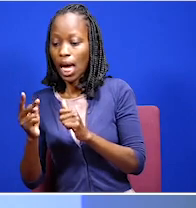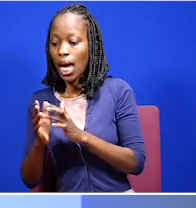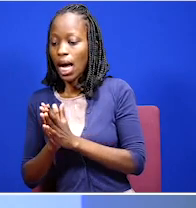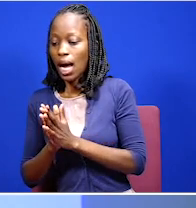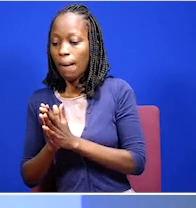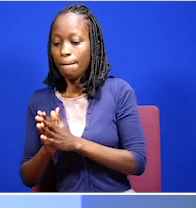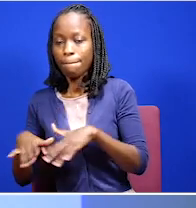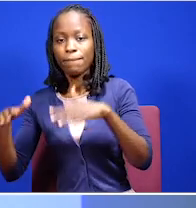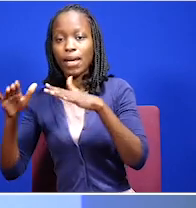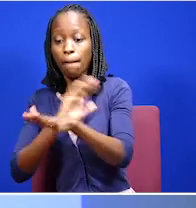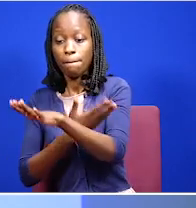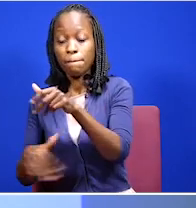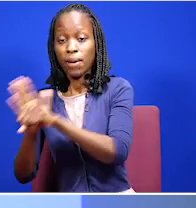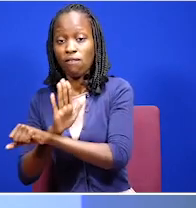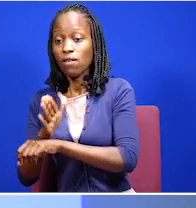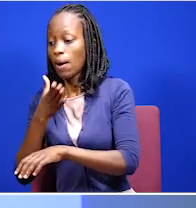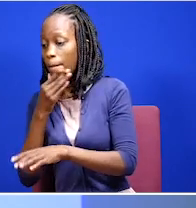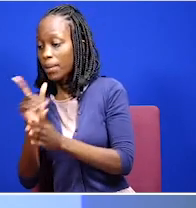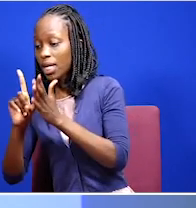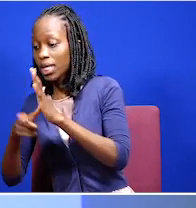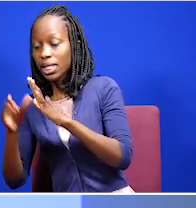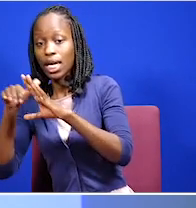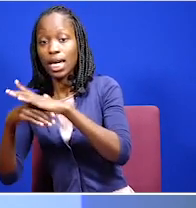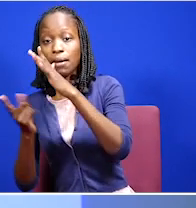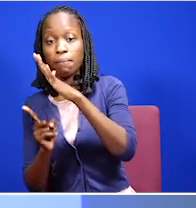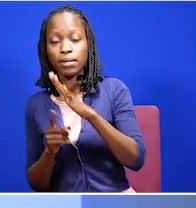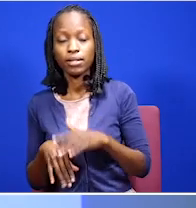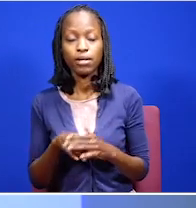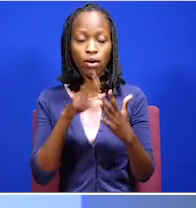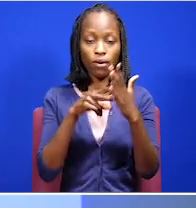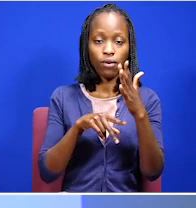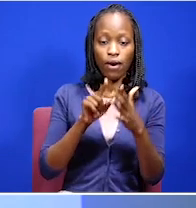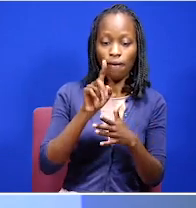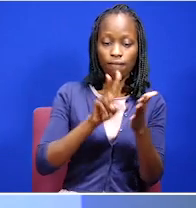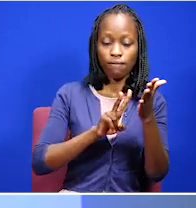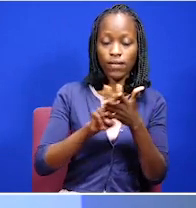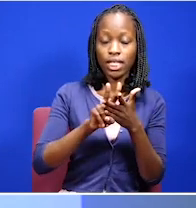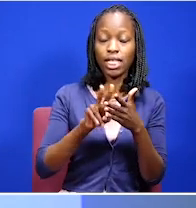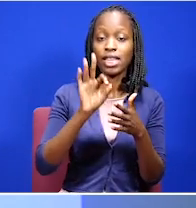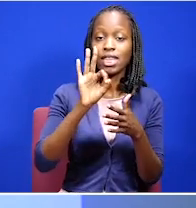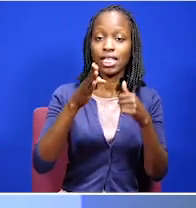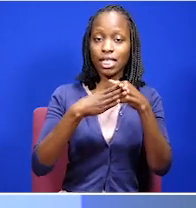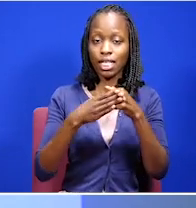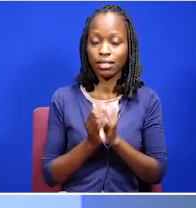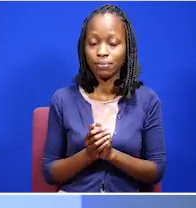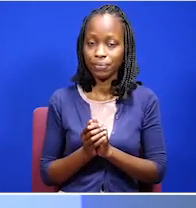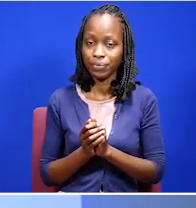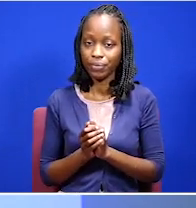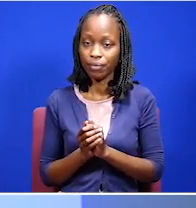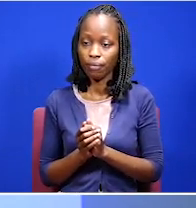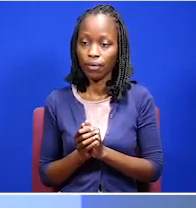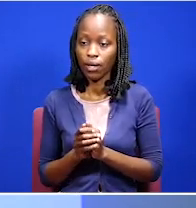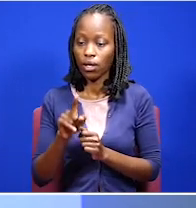on in ministry. But let me just quickly go and read now verse 39 of the same